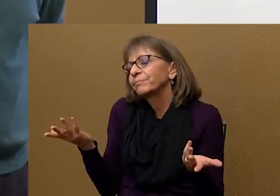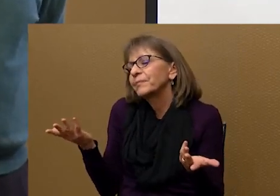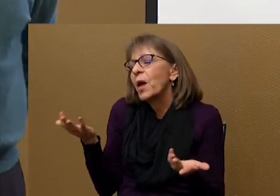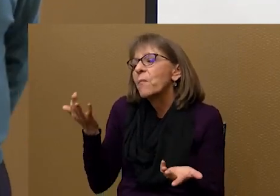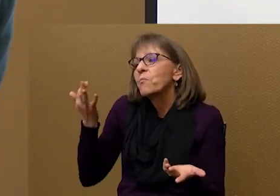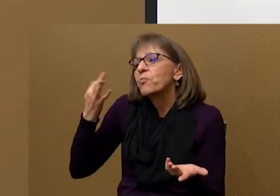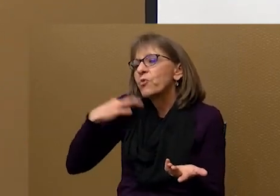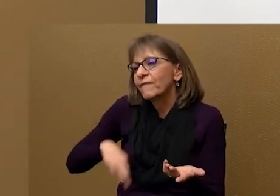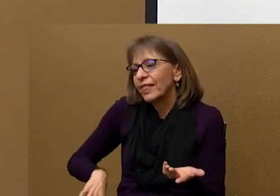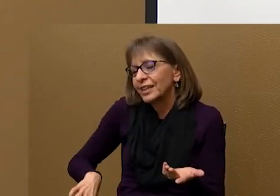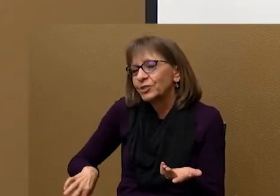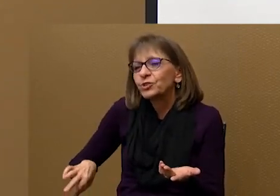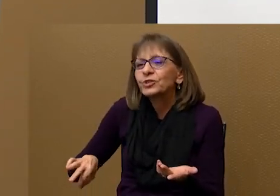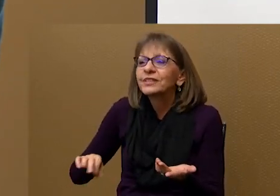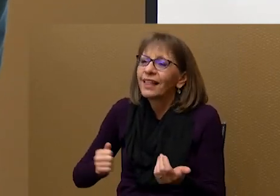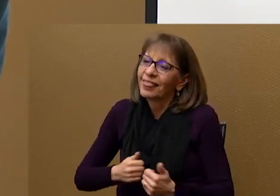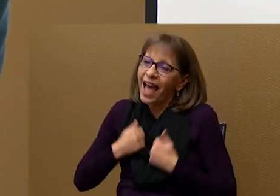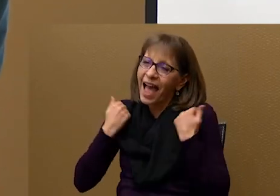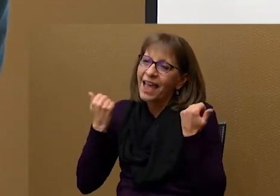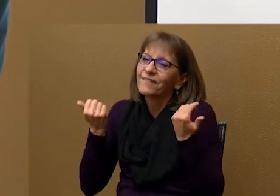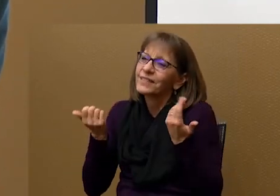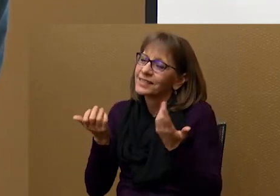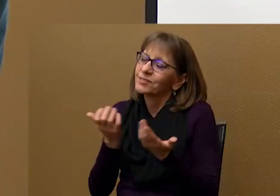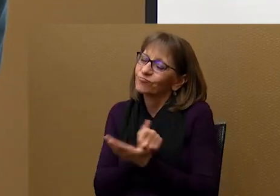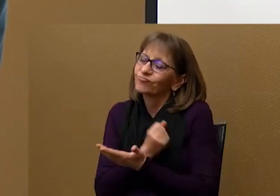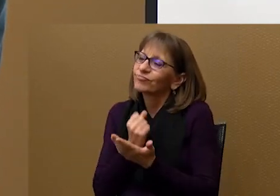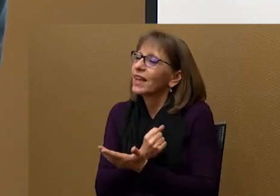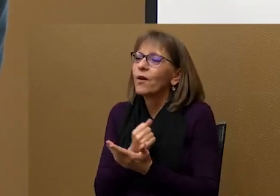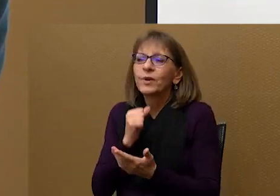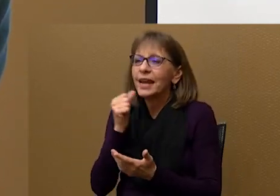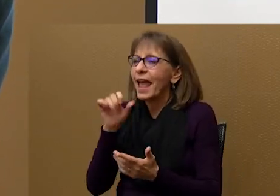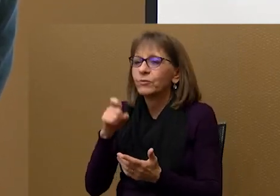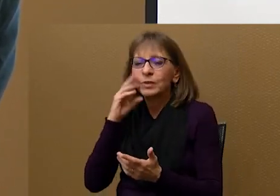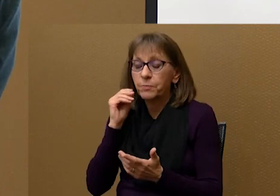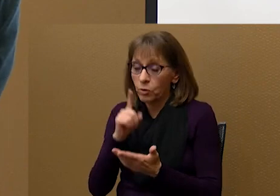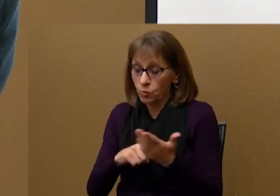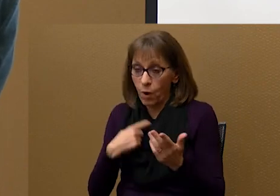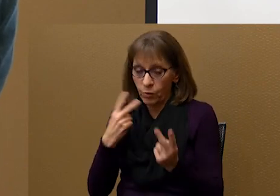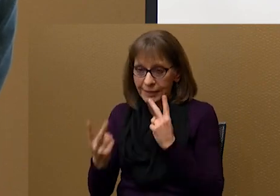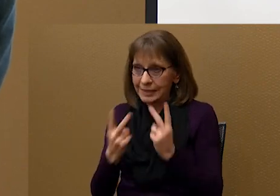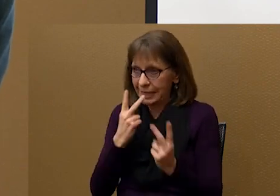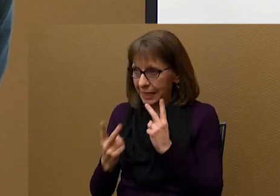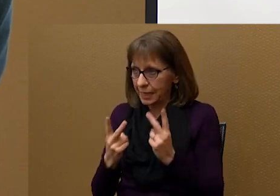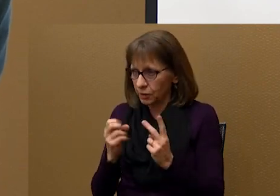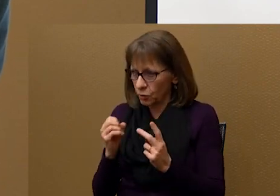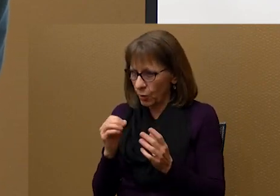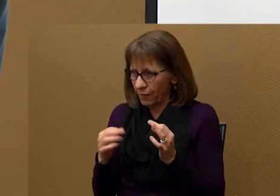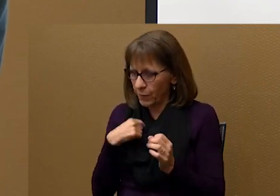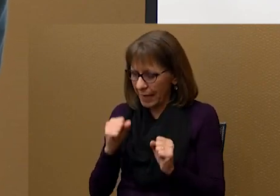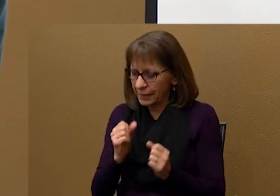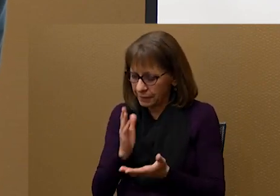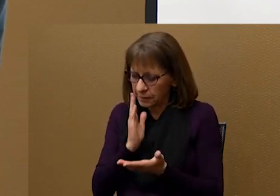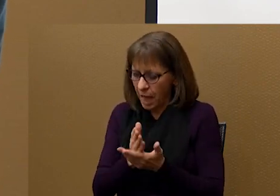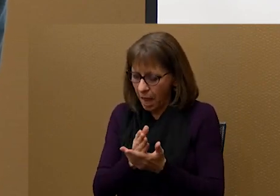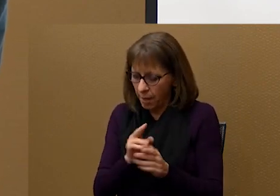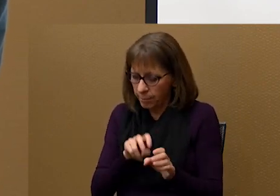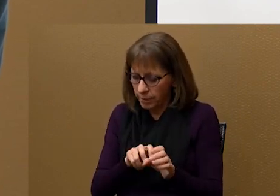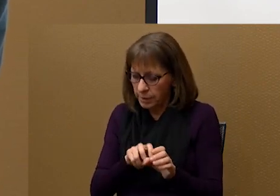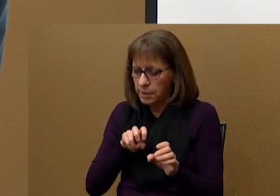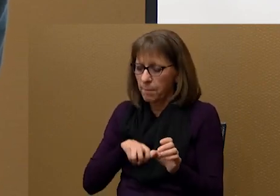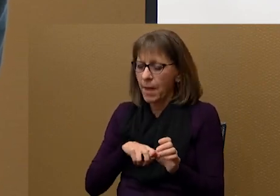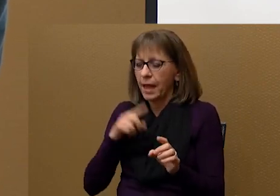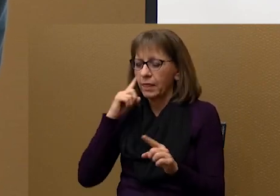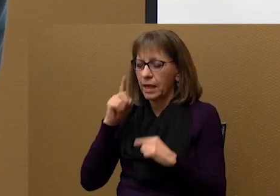of the things that some of our students and families experience with. So if we can do that, take a step back,